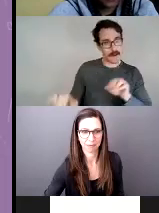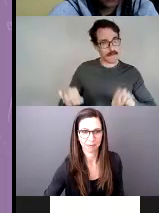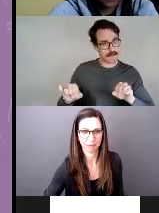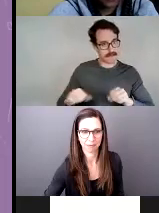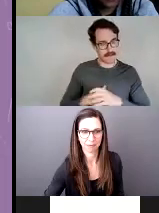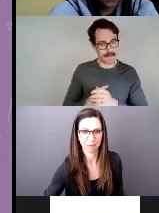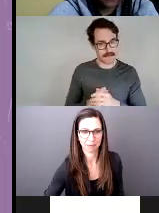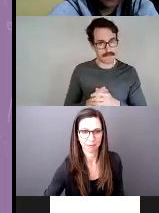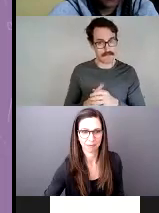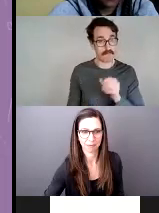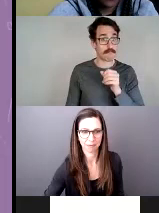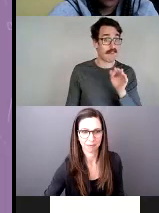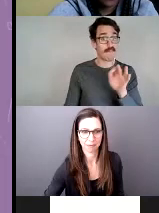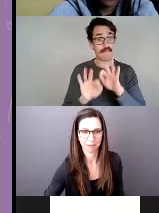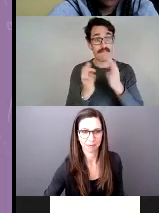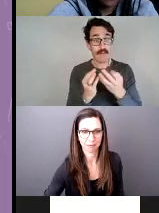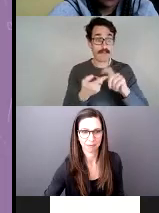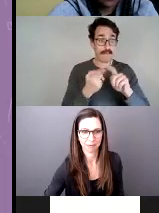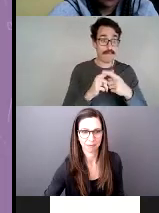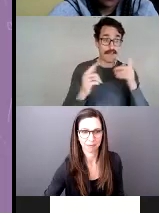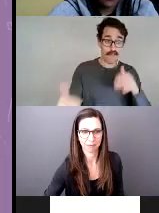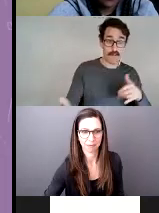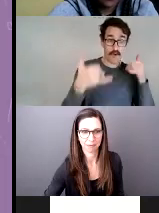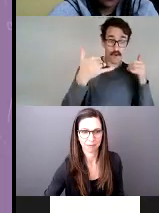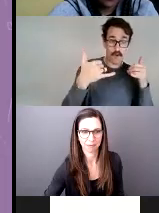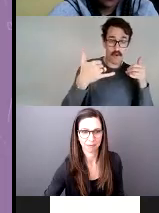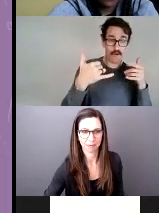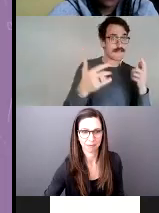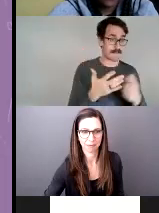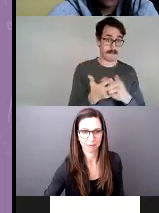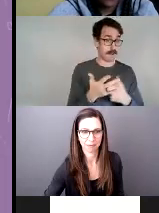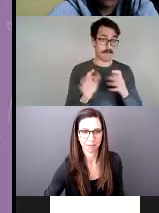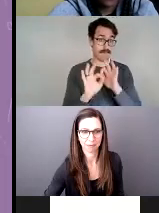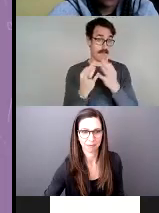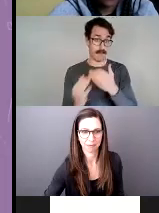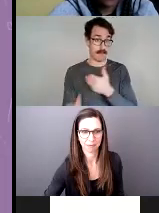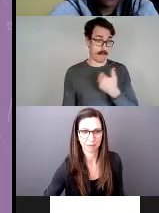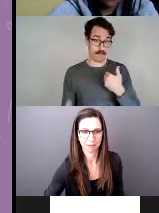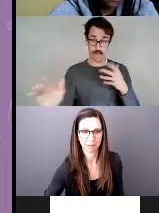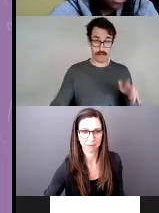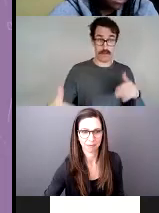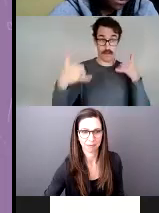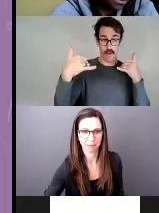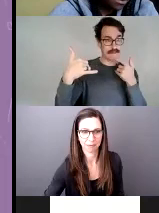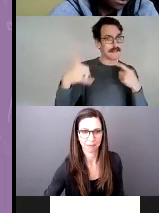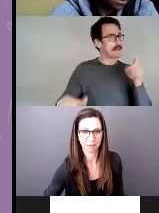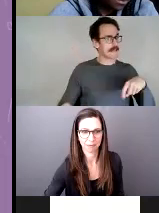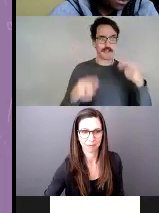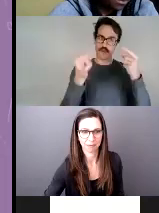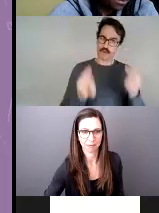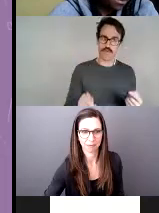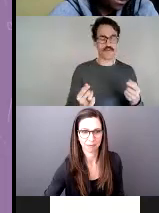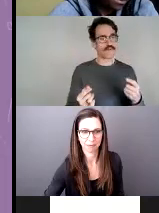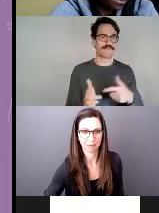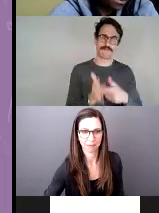members or friends that call us, oftentimes we'll have family members that are calling that are saying that something needs to be done, that